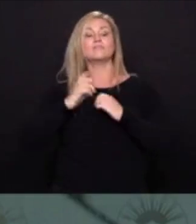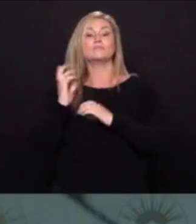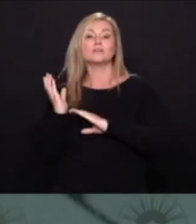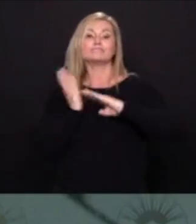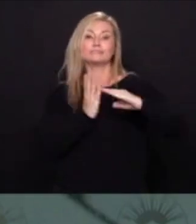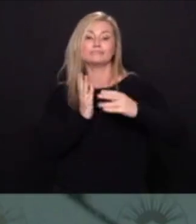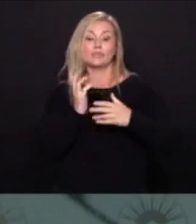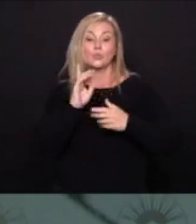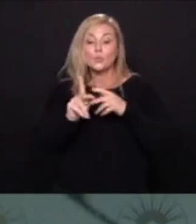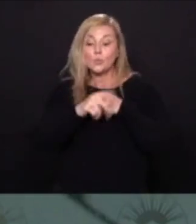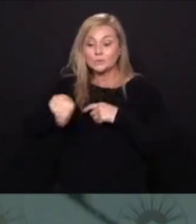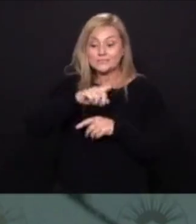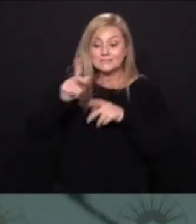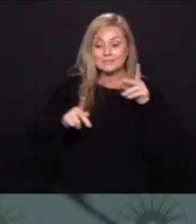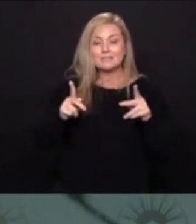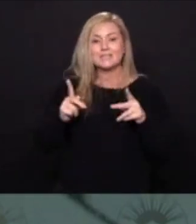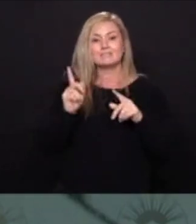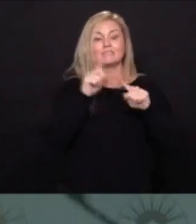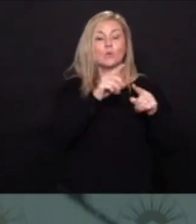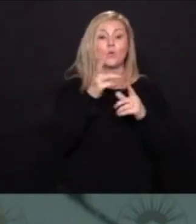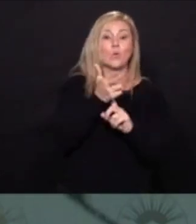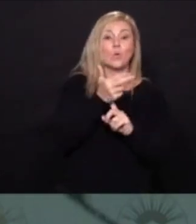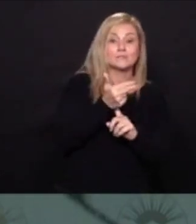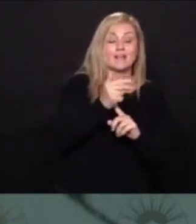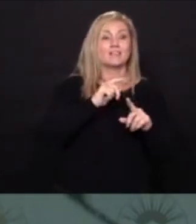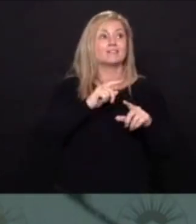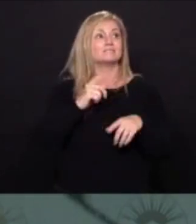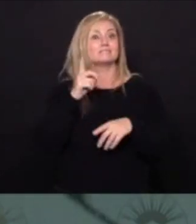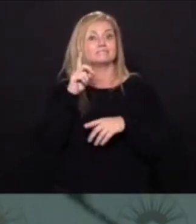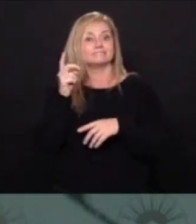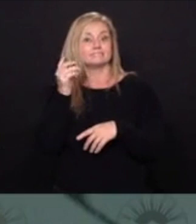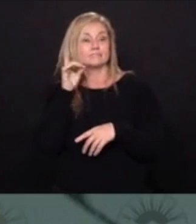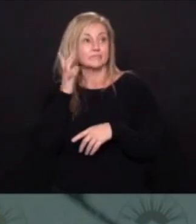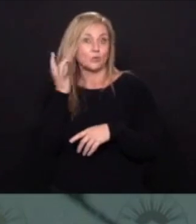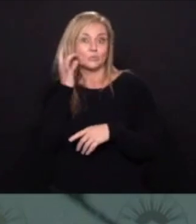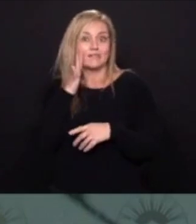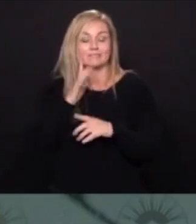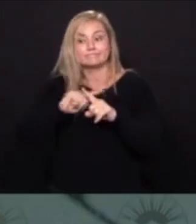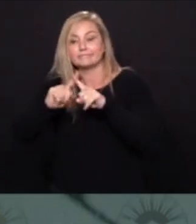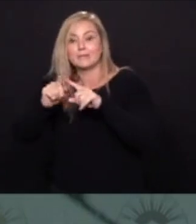into hotel rooms and also into other accommodation